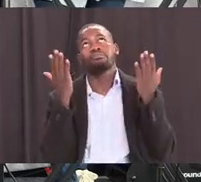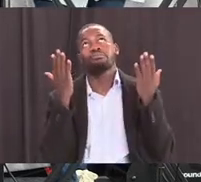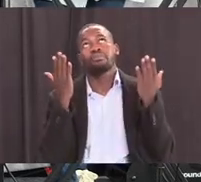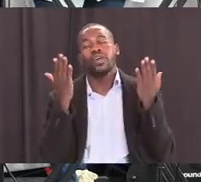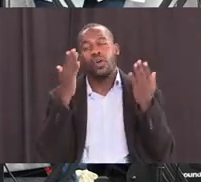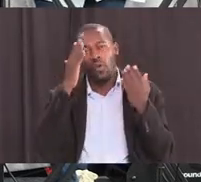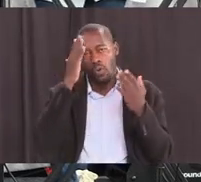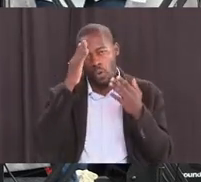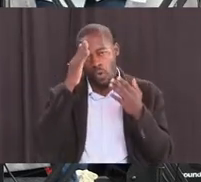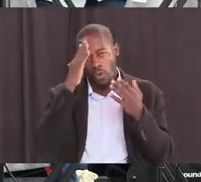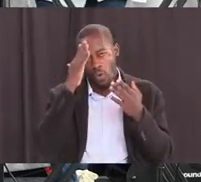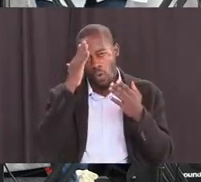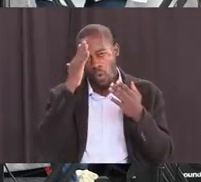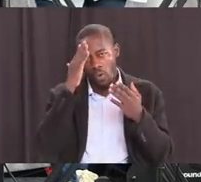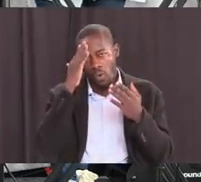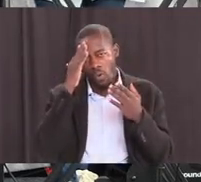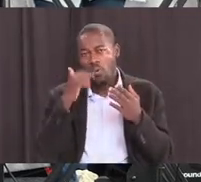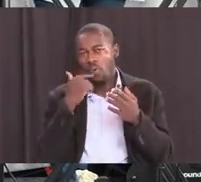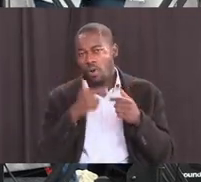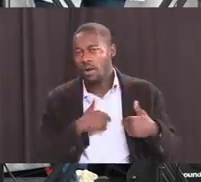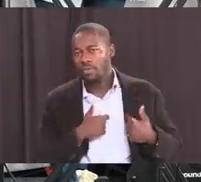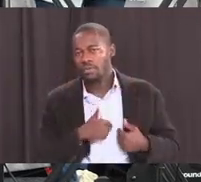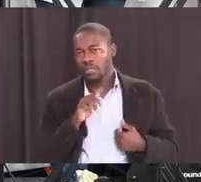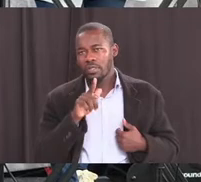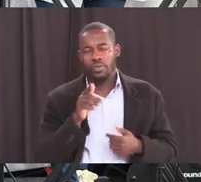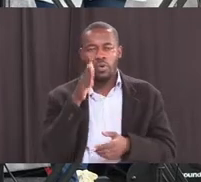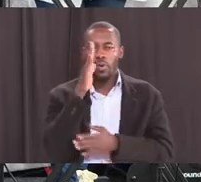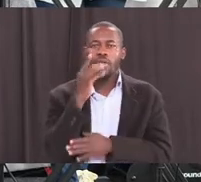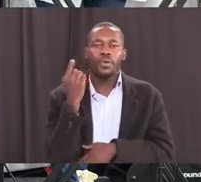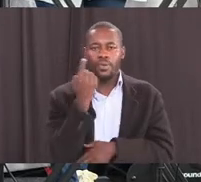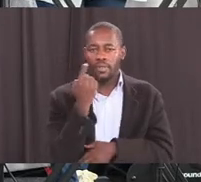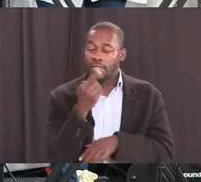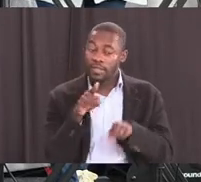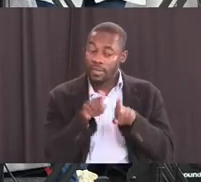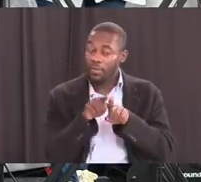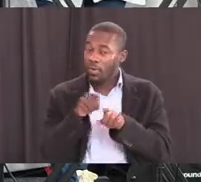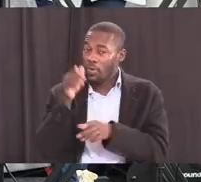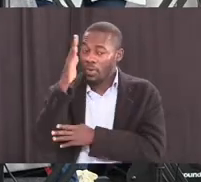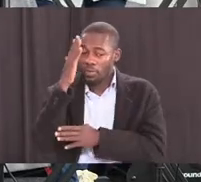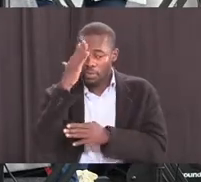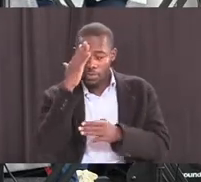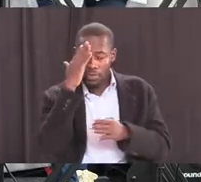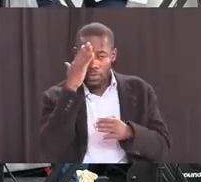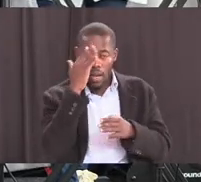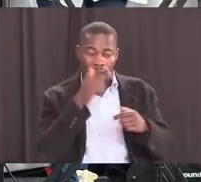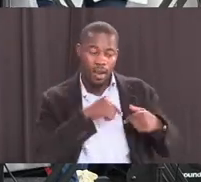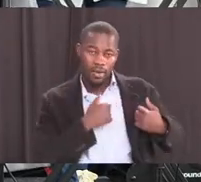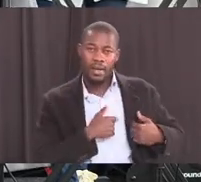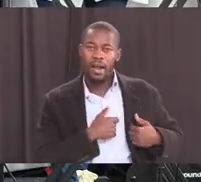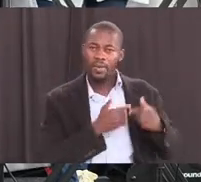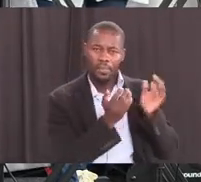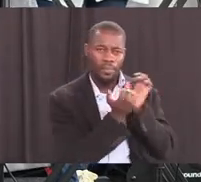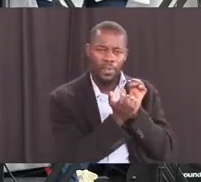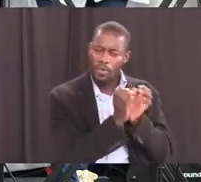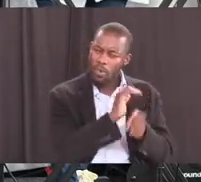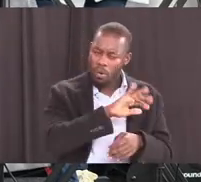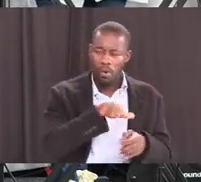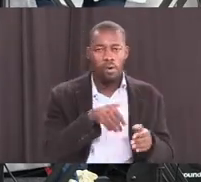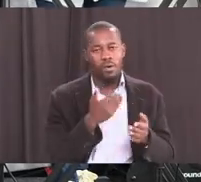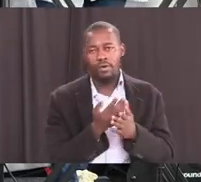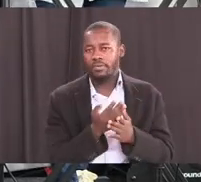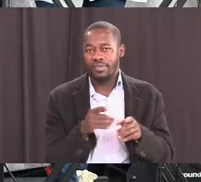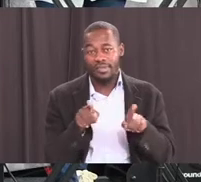hearts. You know where hope has been deferred and it's caused us to become discouraged, to